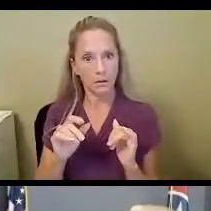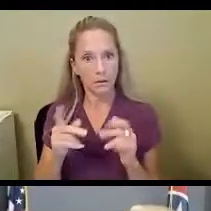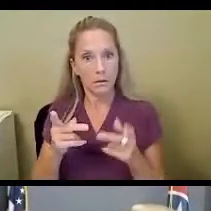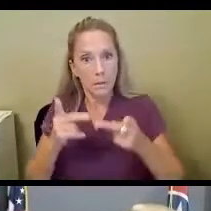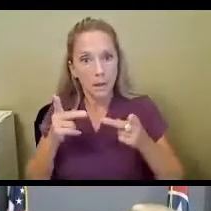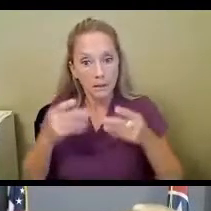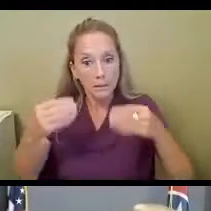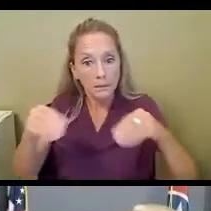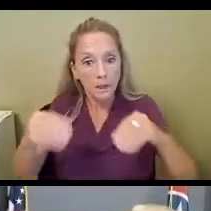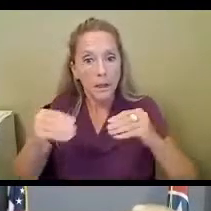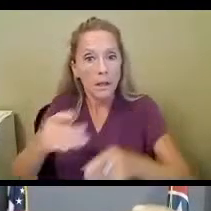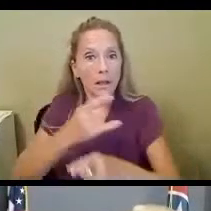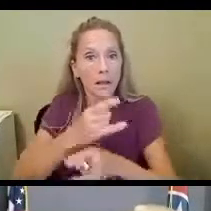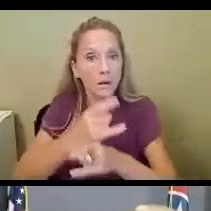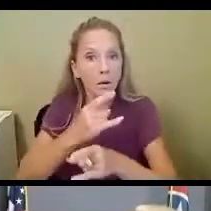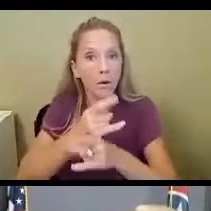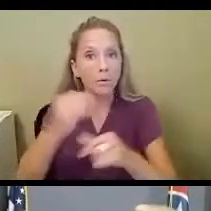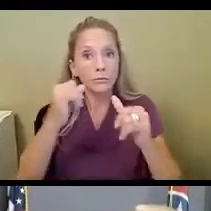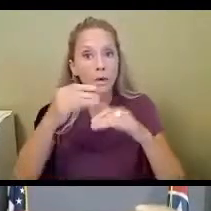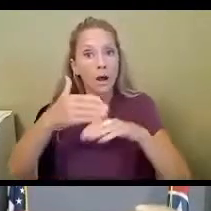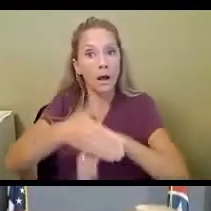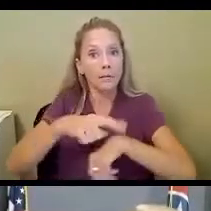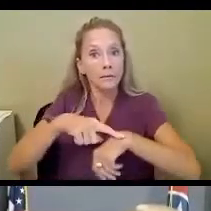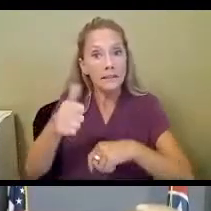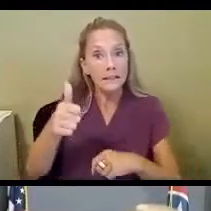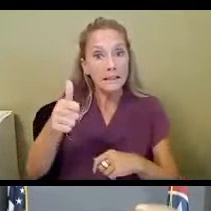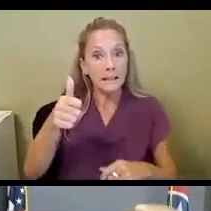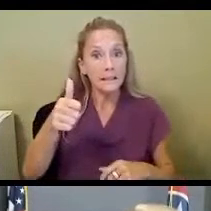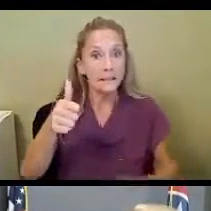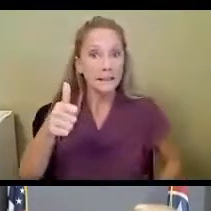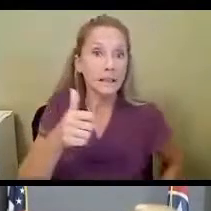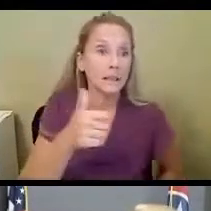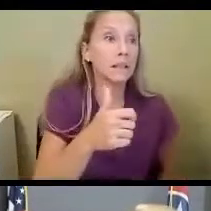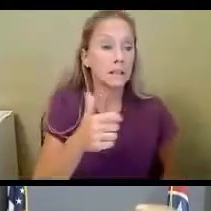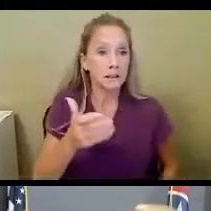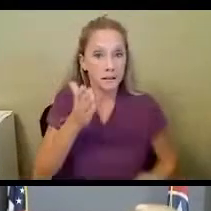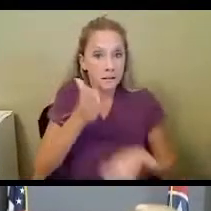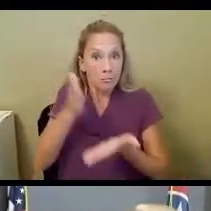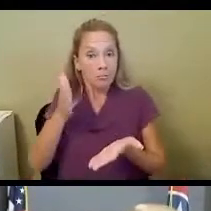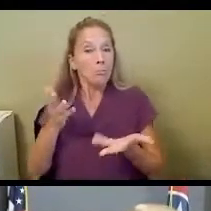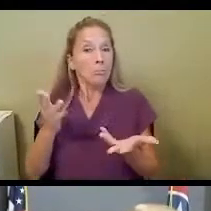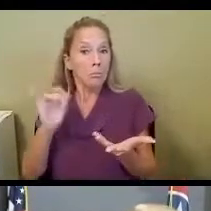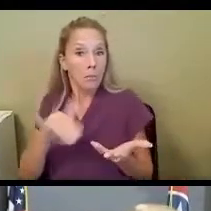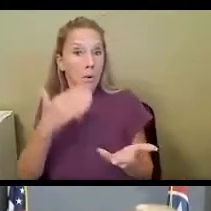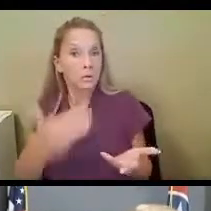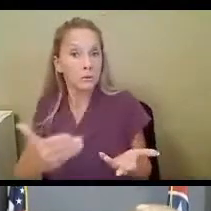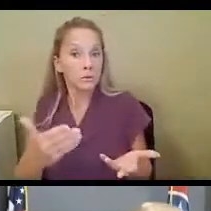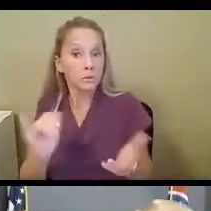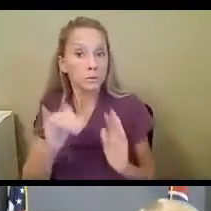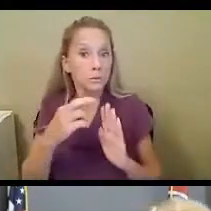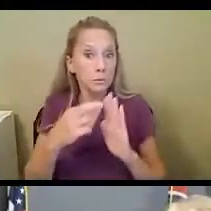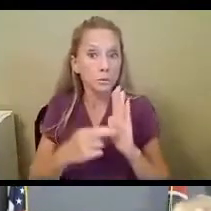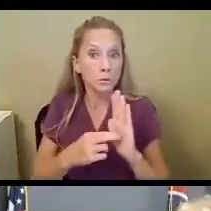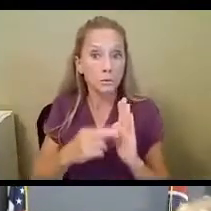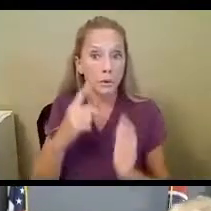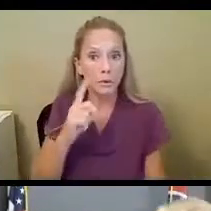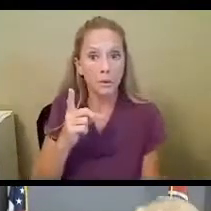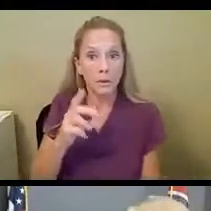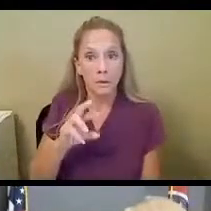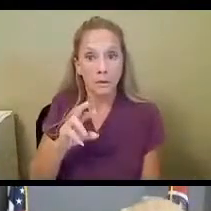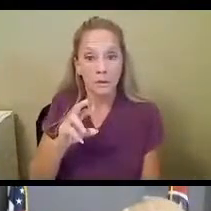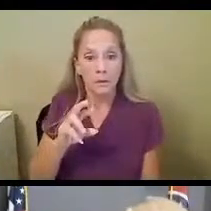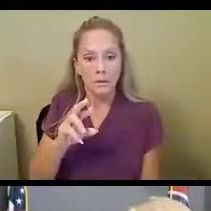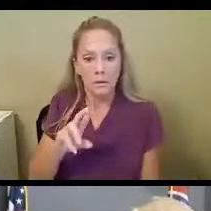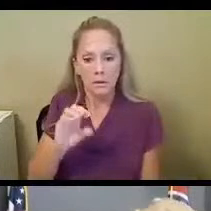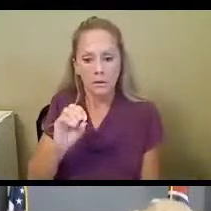and sales of alcohol after 10 p.m. worked pretty well too. And that's why I think Dr. O'Brien's